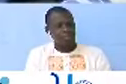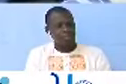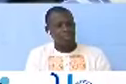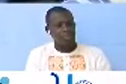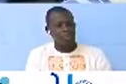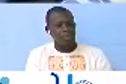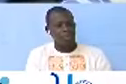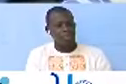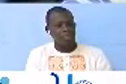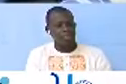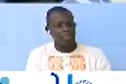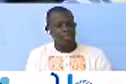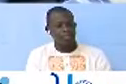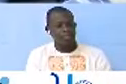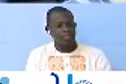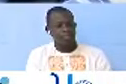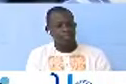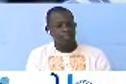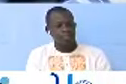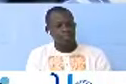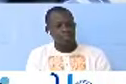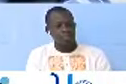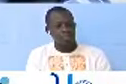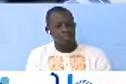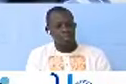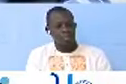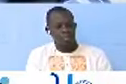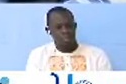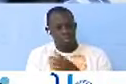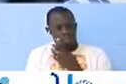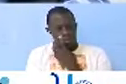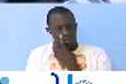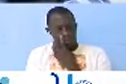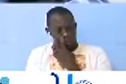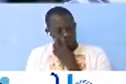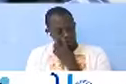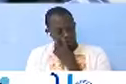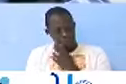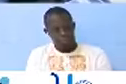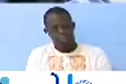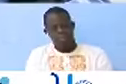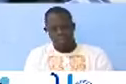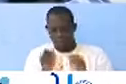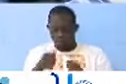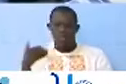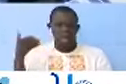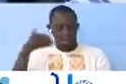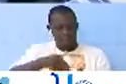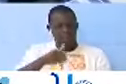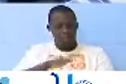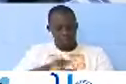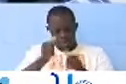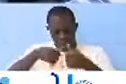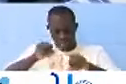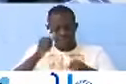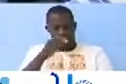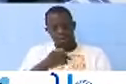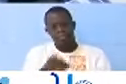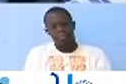him in Konaka NIA? For ya tajire alabang, wala mfoya alipalabang. Mina jile. I'm coming to that.